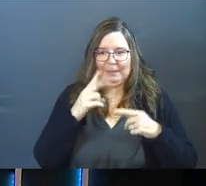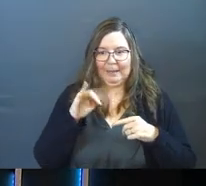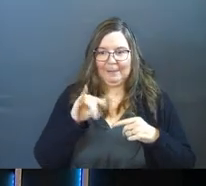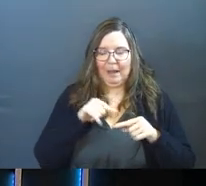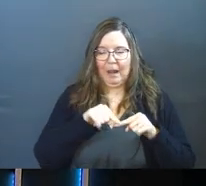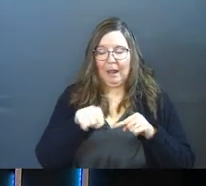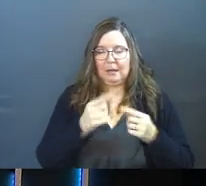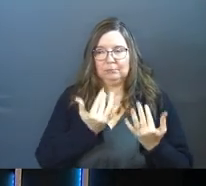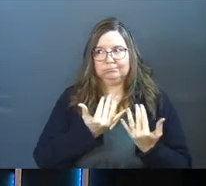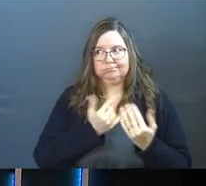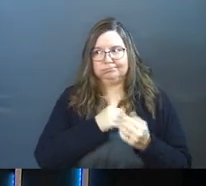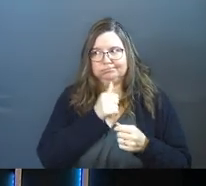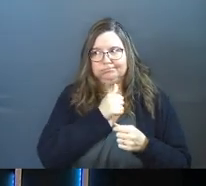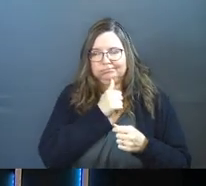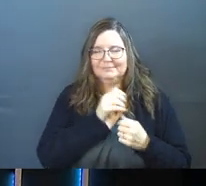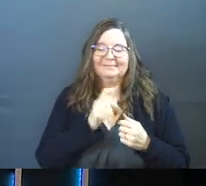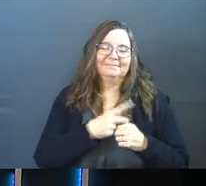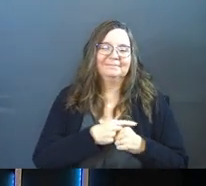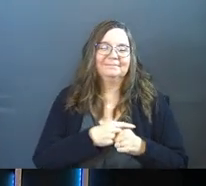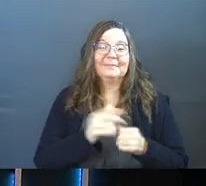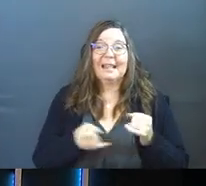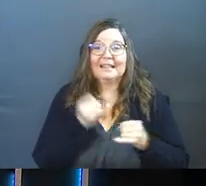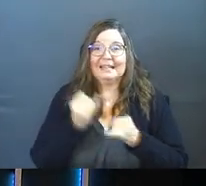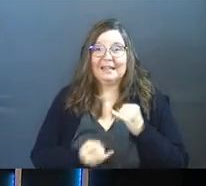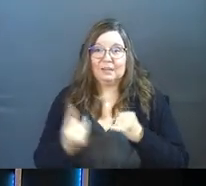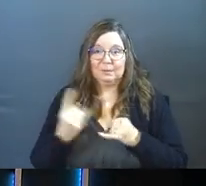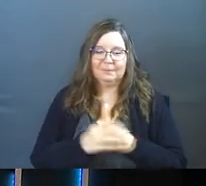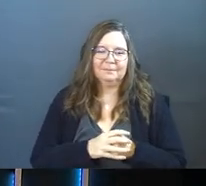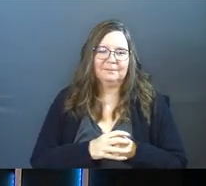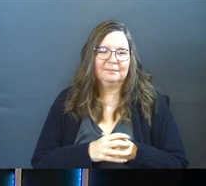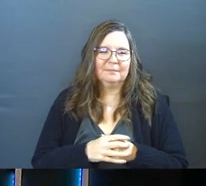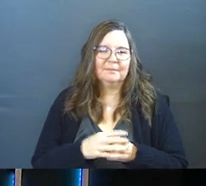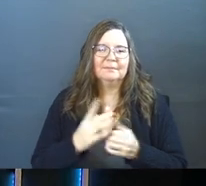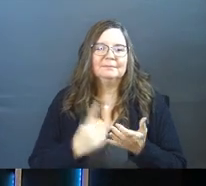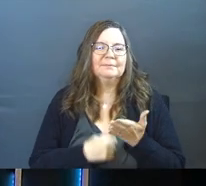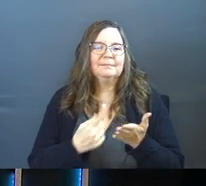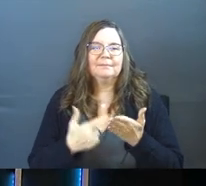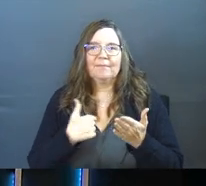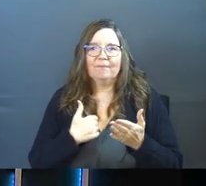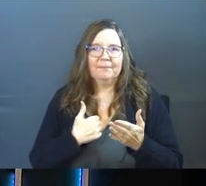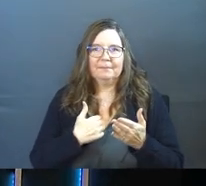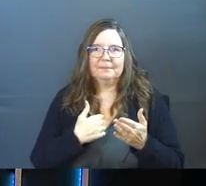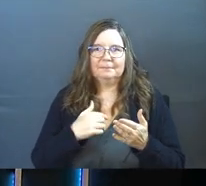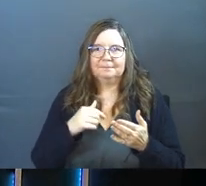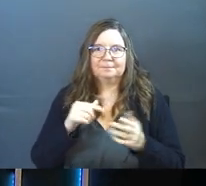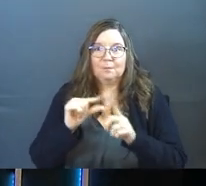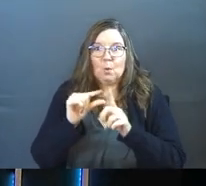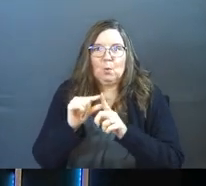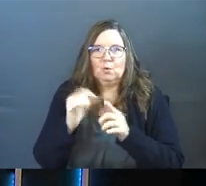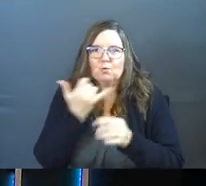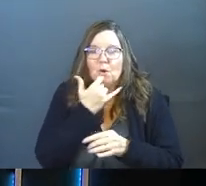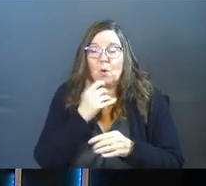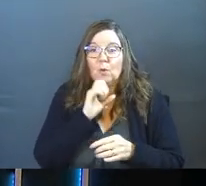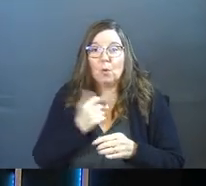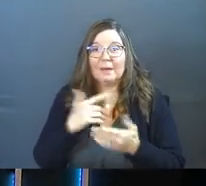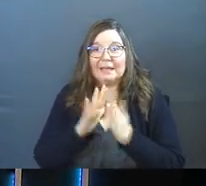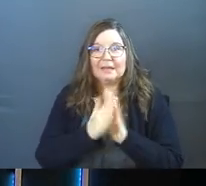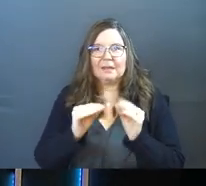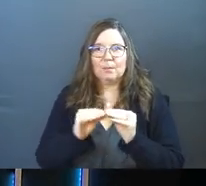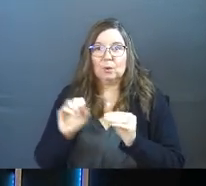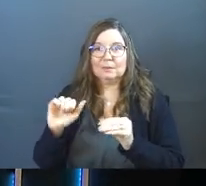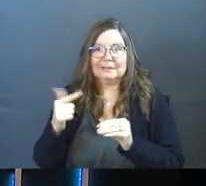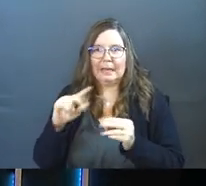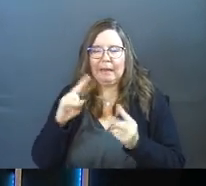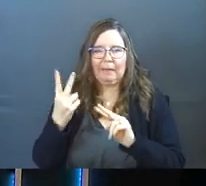it's going to be a long drive, yes? All right, and then last one. Man, sometimes we just get vernacular wrong, or the older I get, the more slang